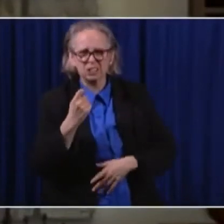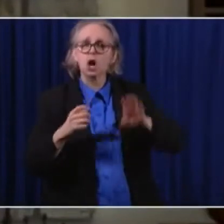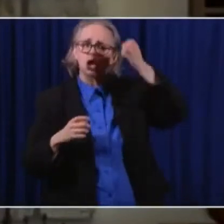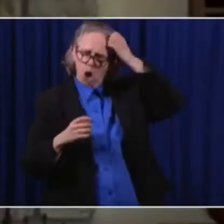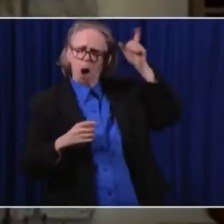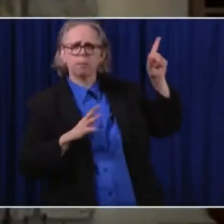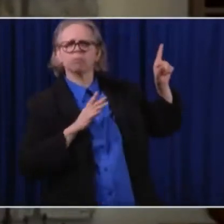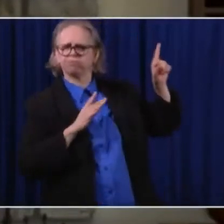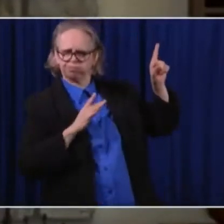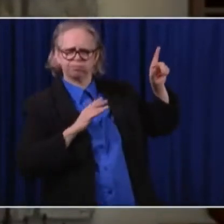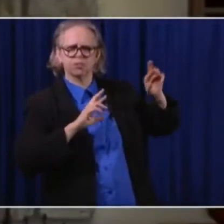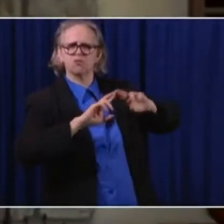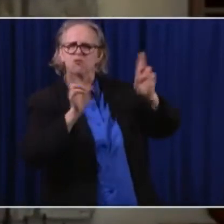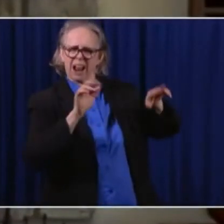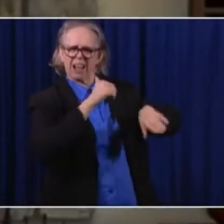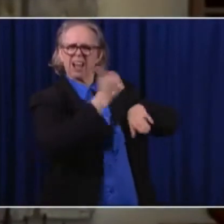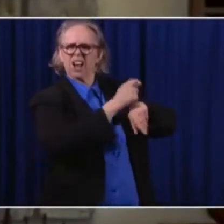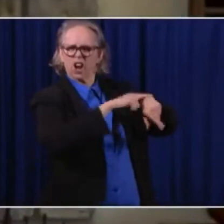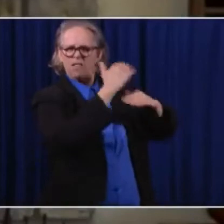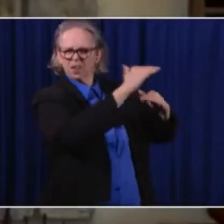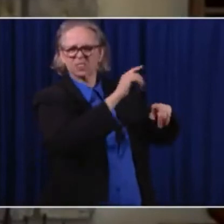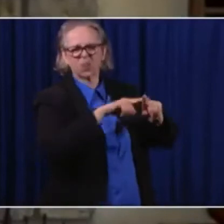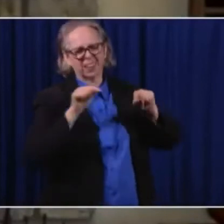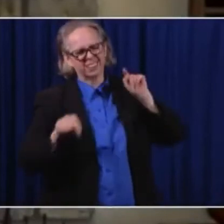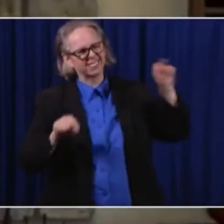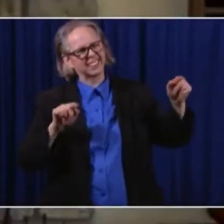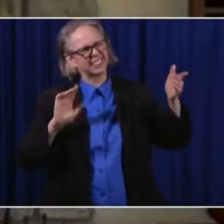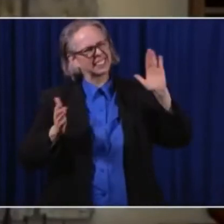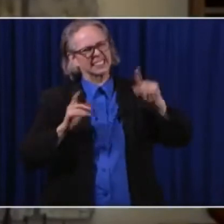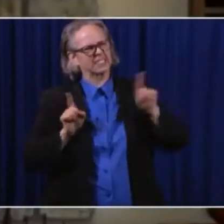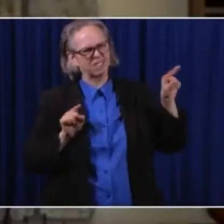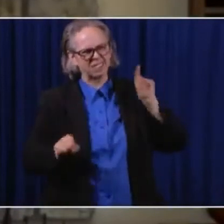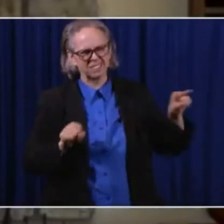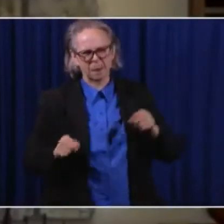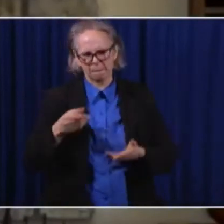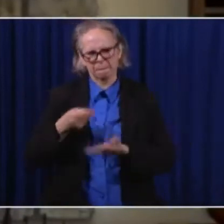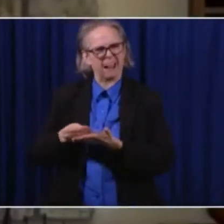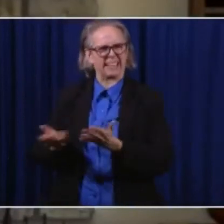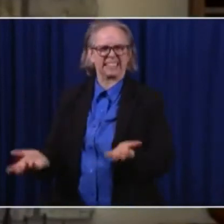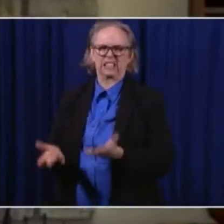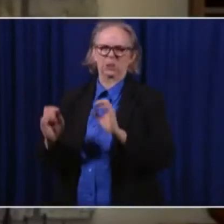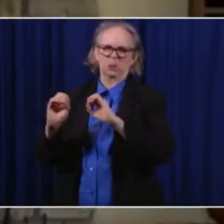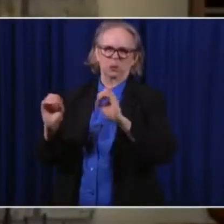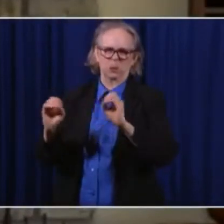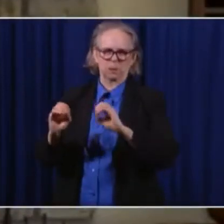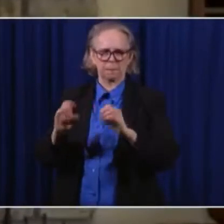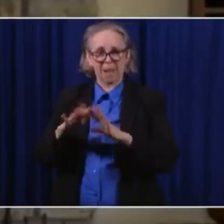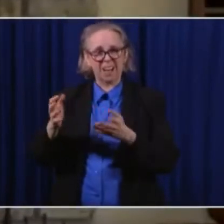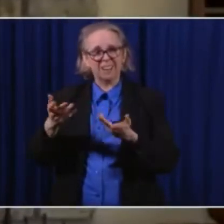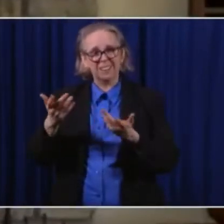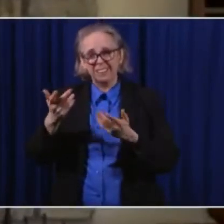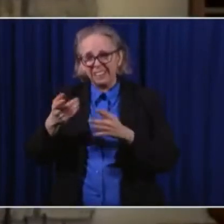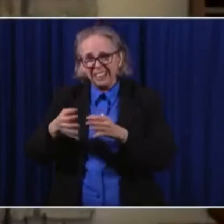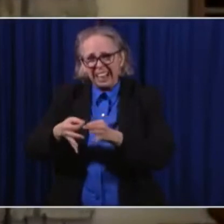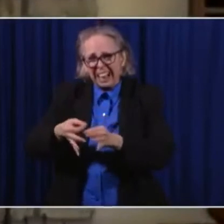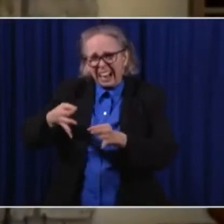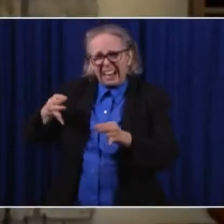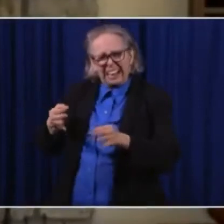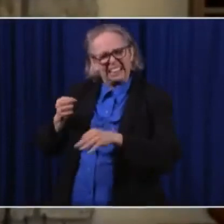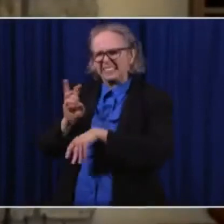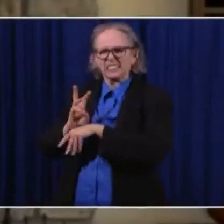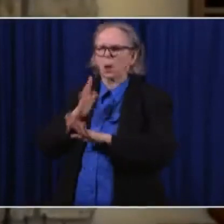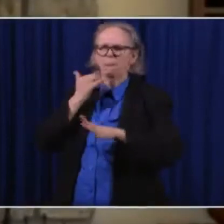would be using it here because we don't have any money, and therefore we can't extend those hours. 21 days, there's nothing